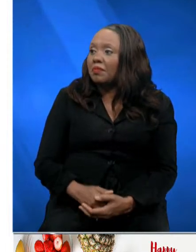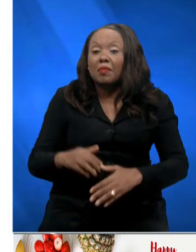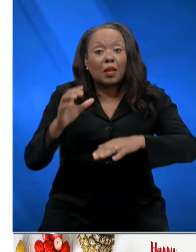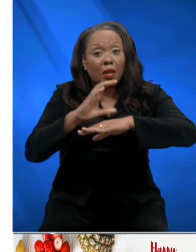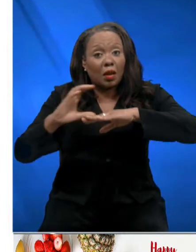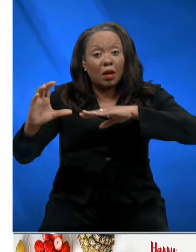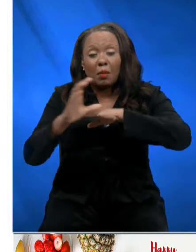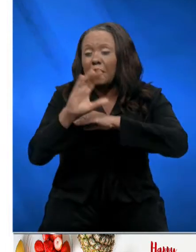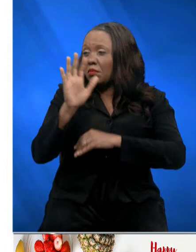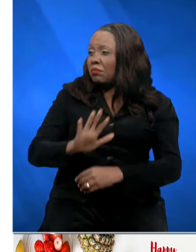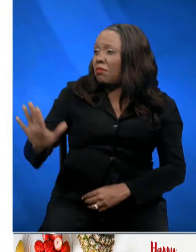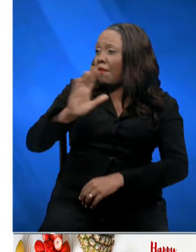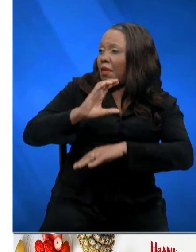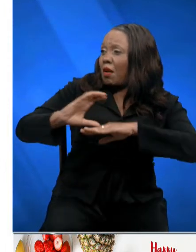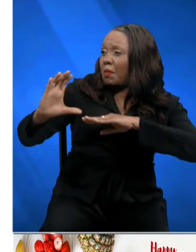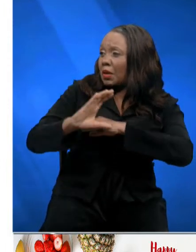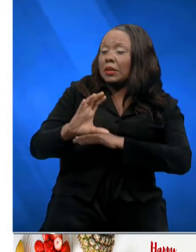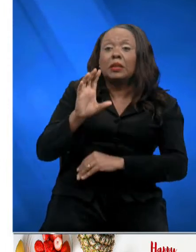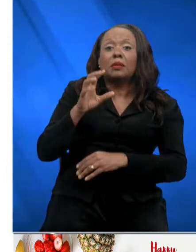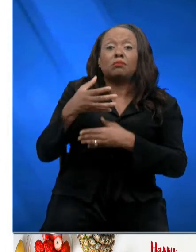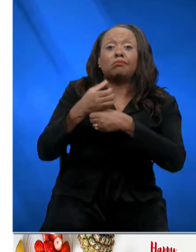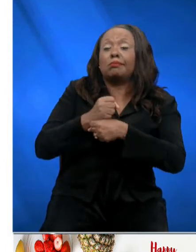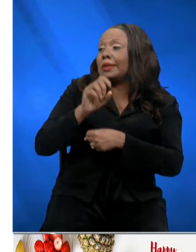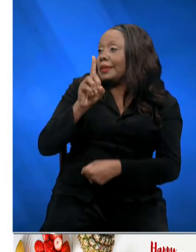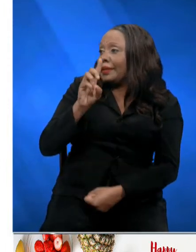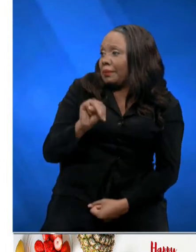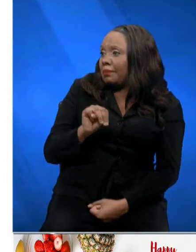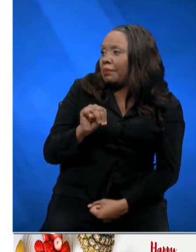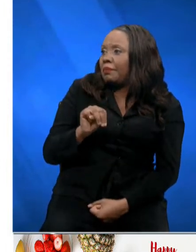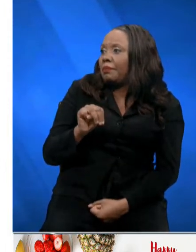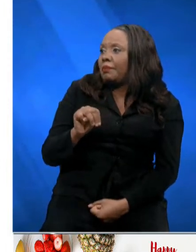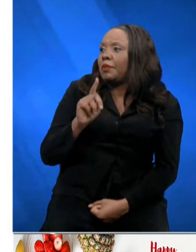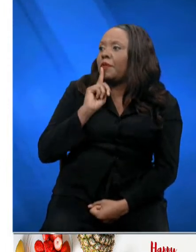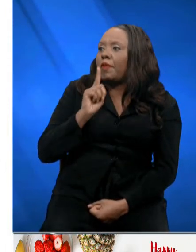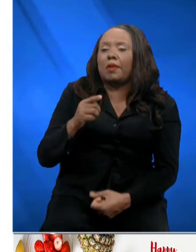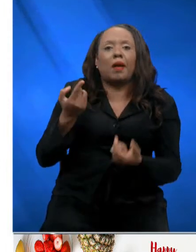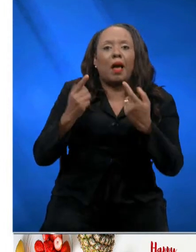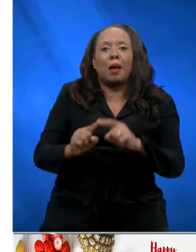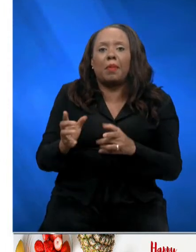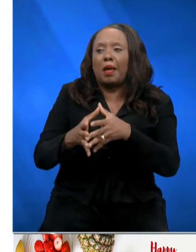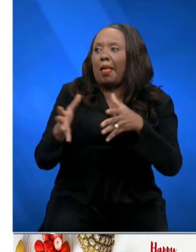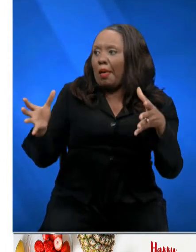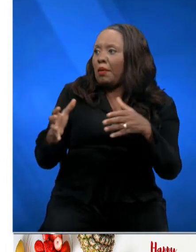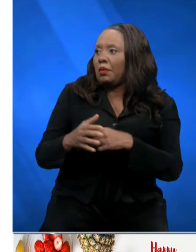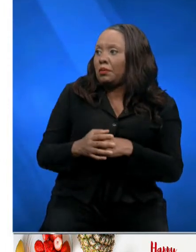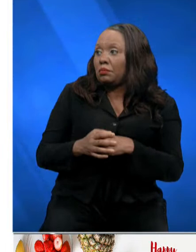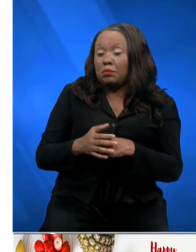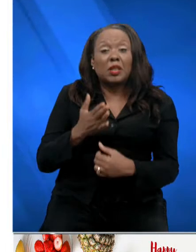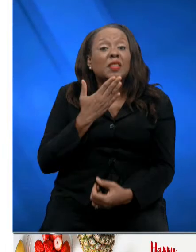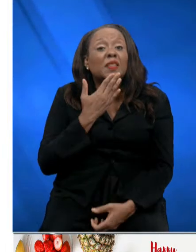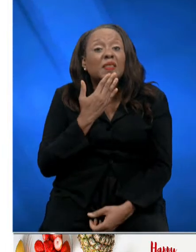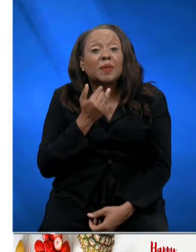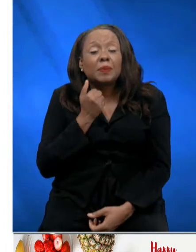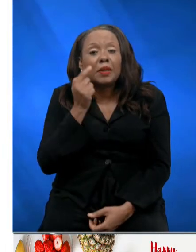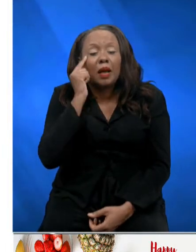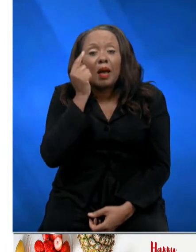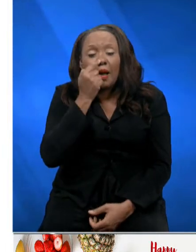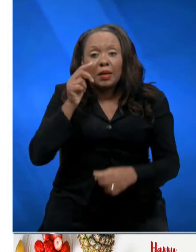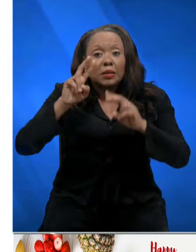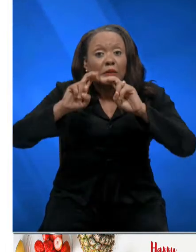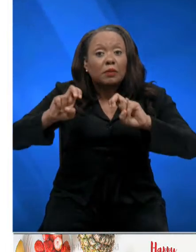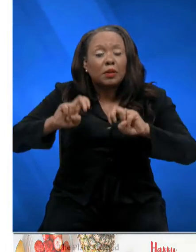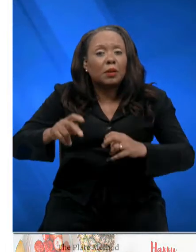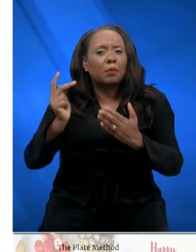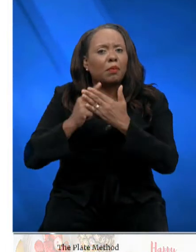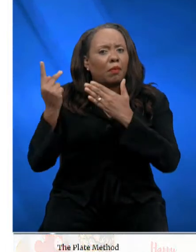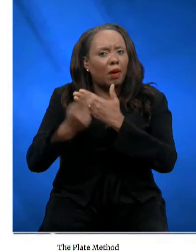of blindness in the working age population. And the diabetic eye screening program was created as a